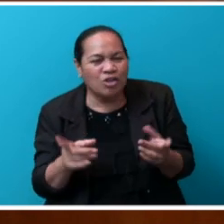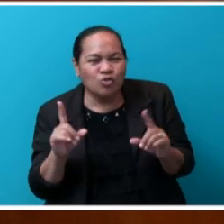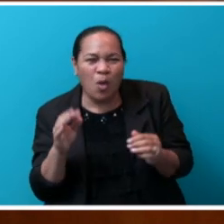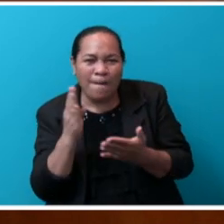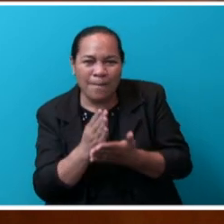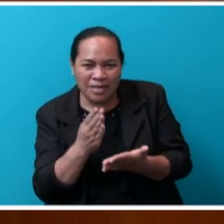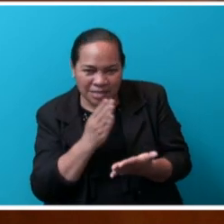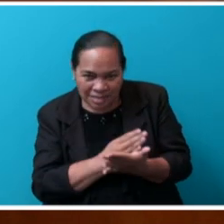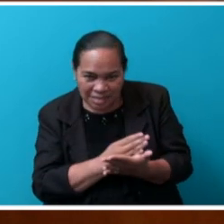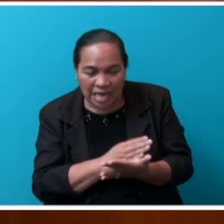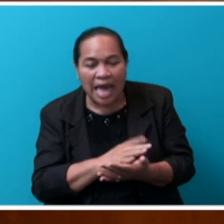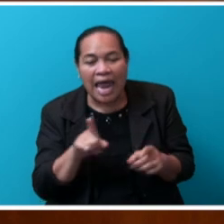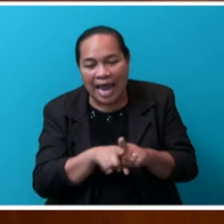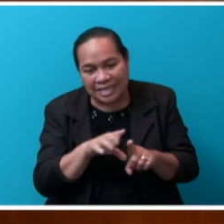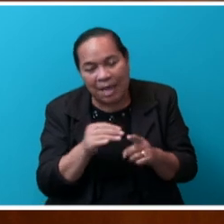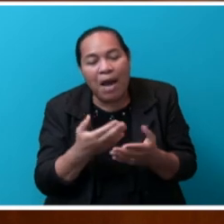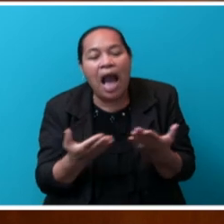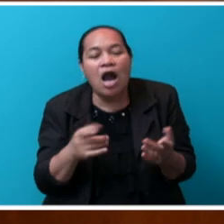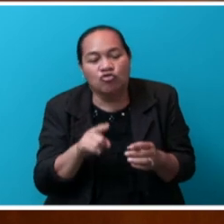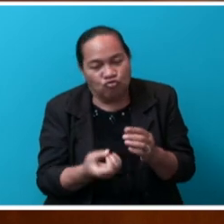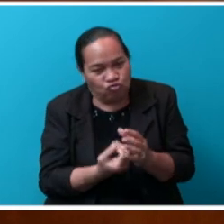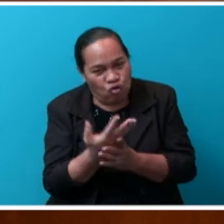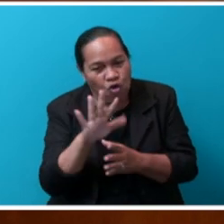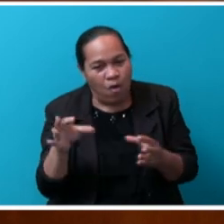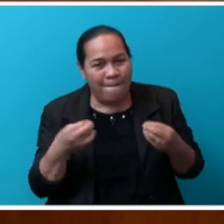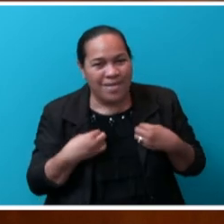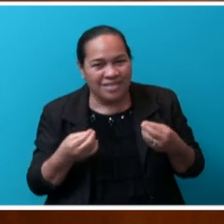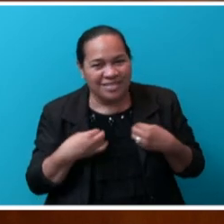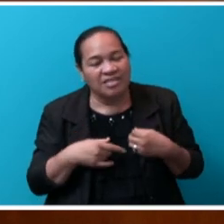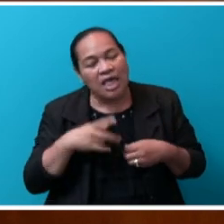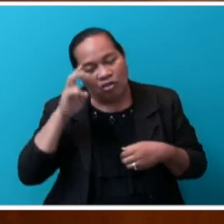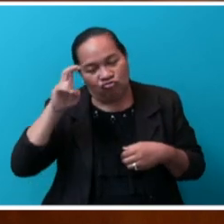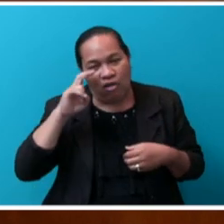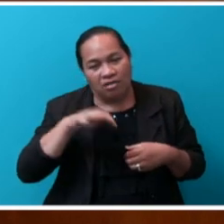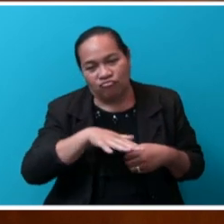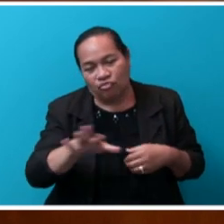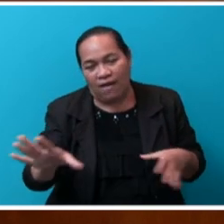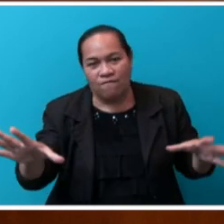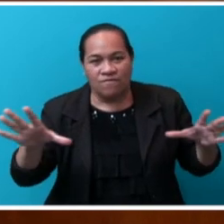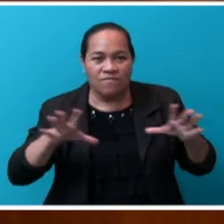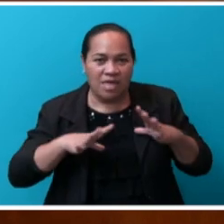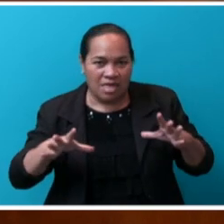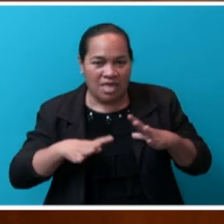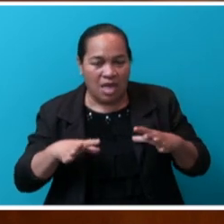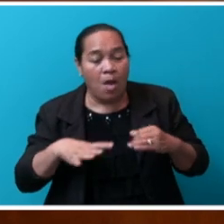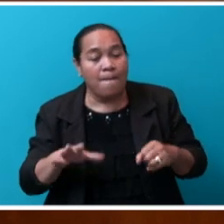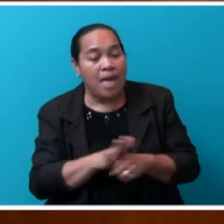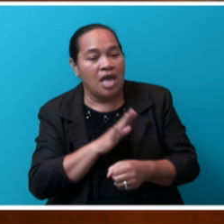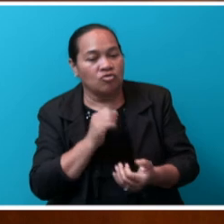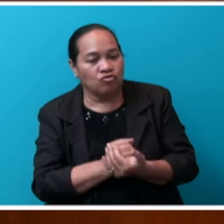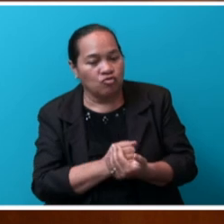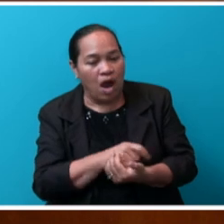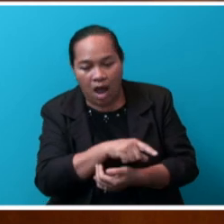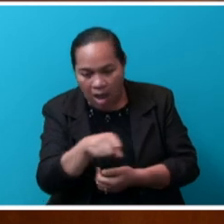improve your business, grow your business, and cash flow management. These initiatives ensure our entrepreneurs are well